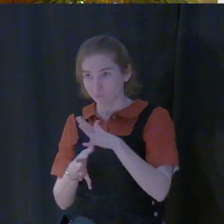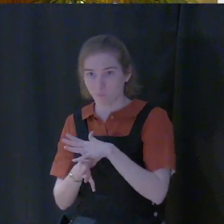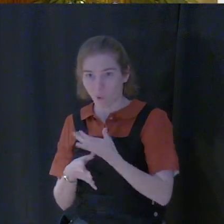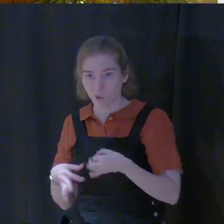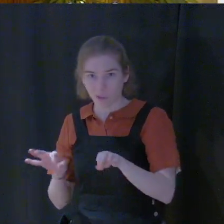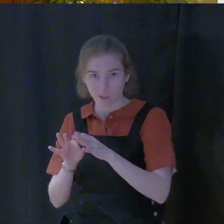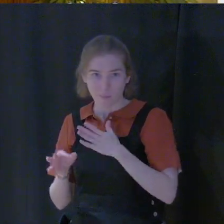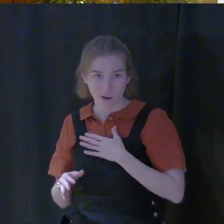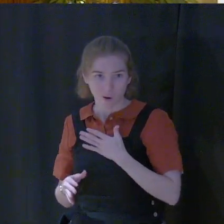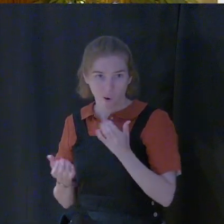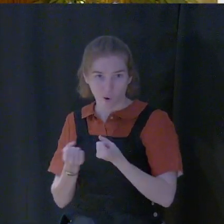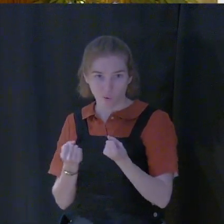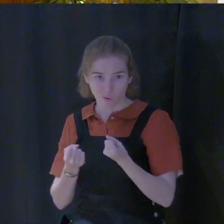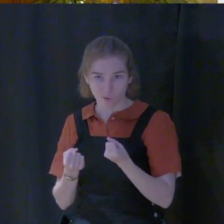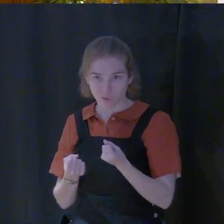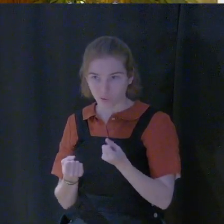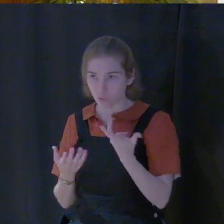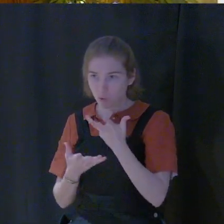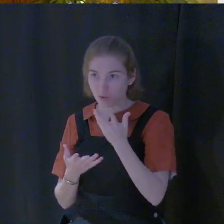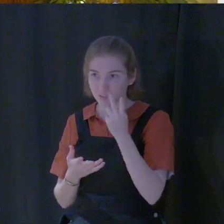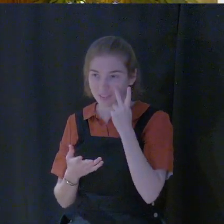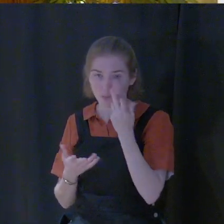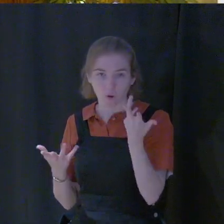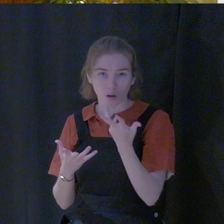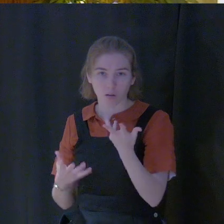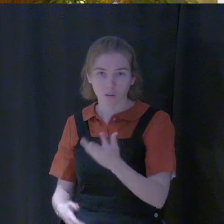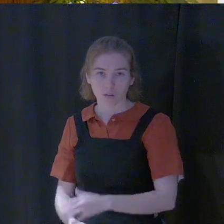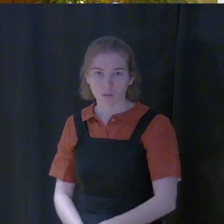is in my car. What do you think you're going to see?